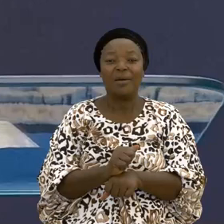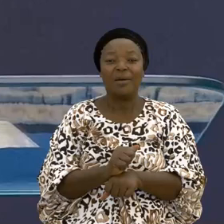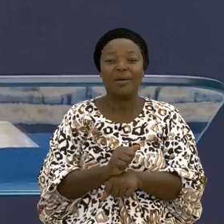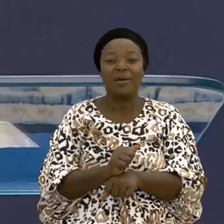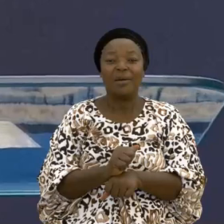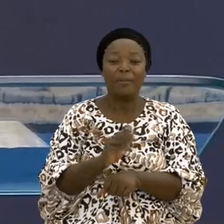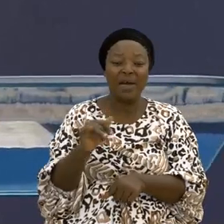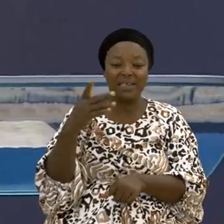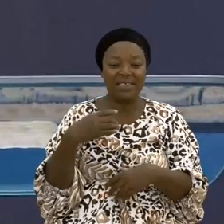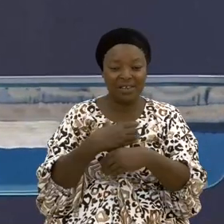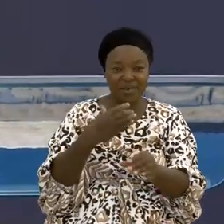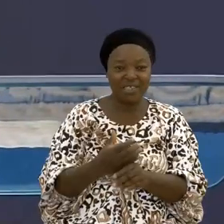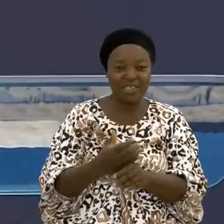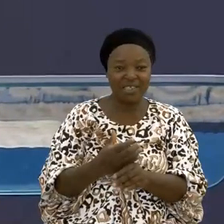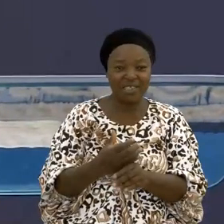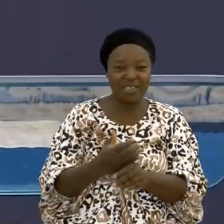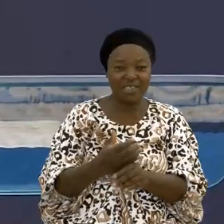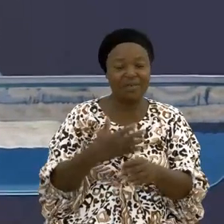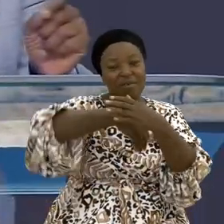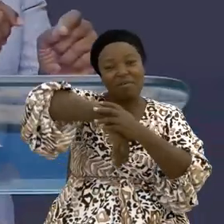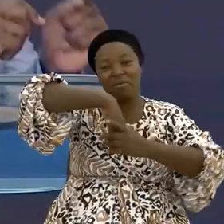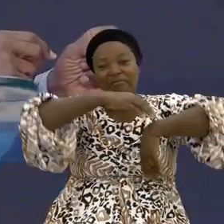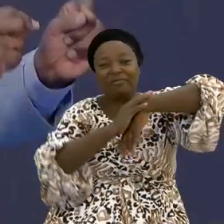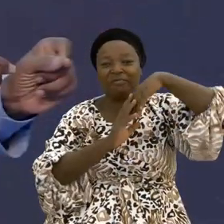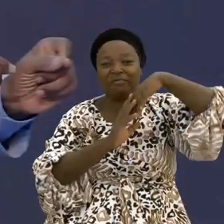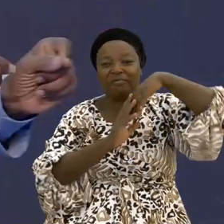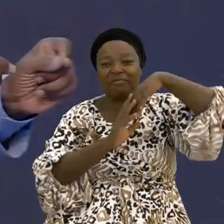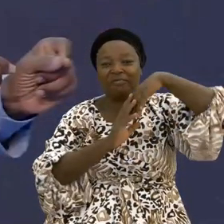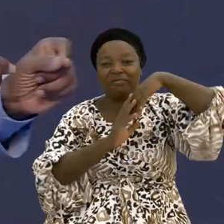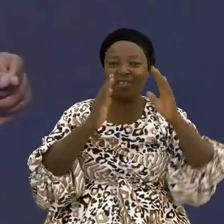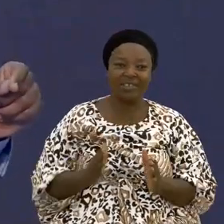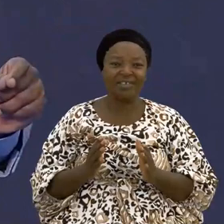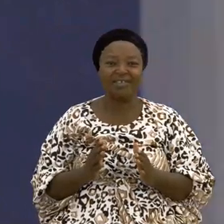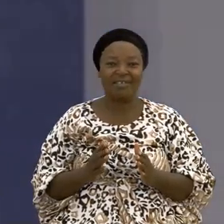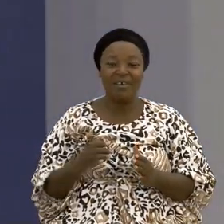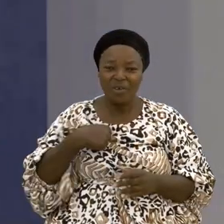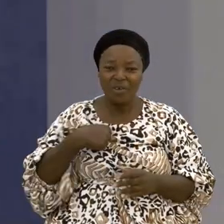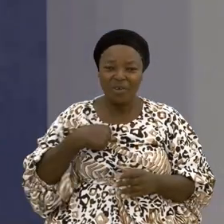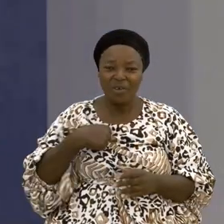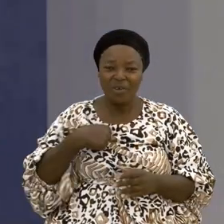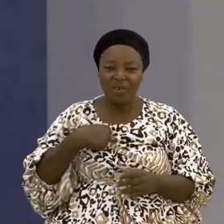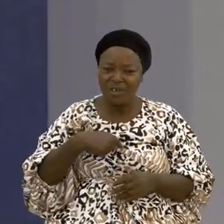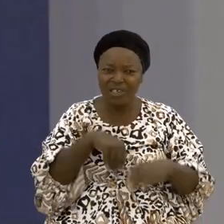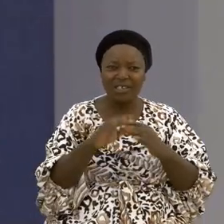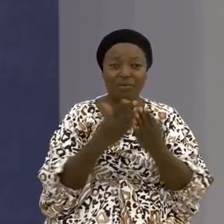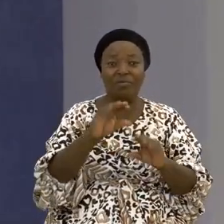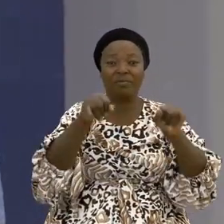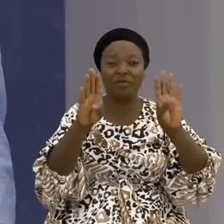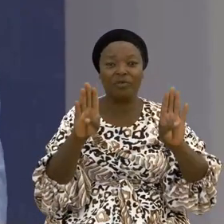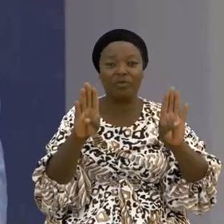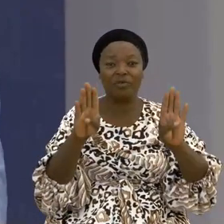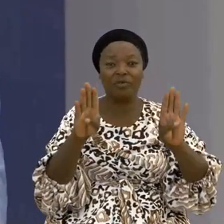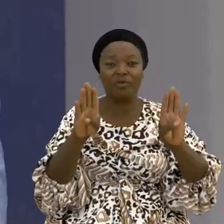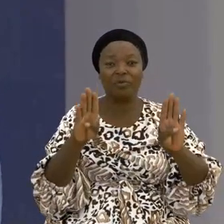the creative comforter. Actually, we're told in Job chapter 33 verse 4,